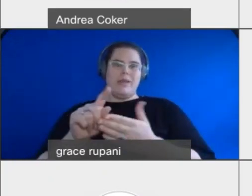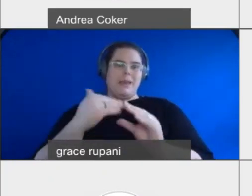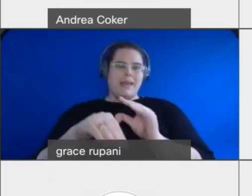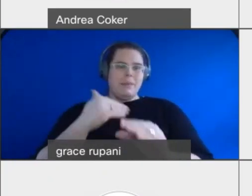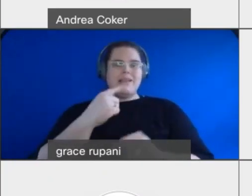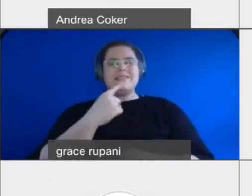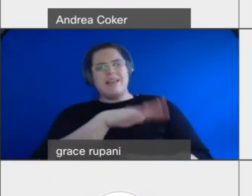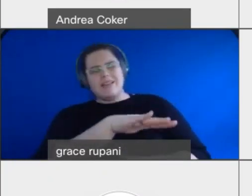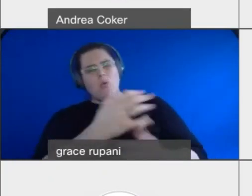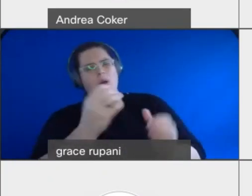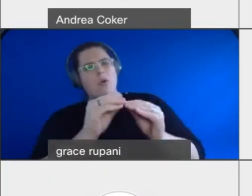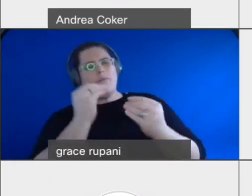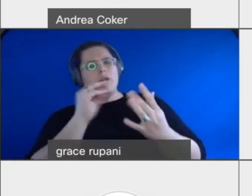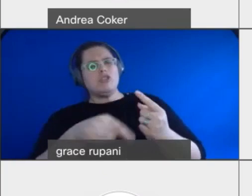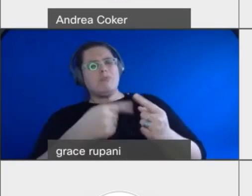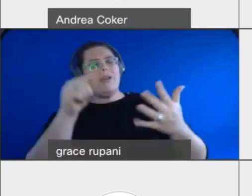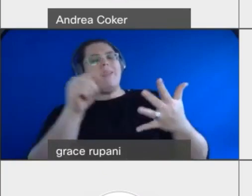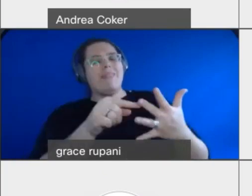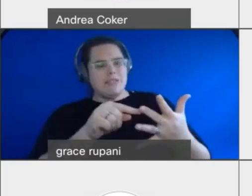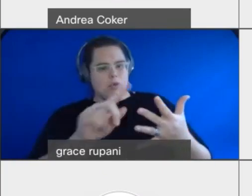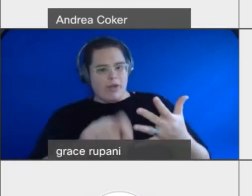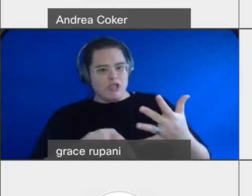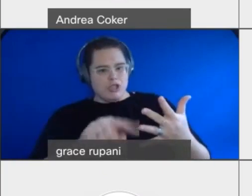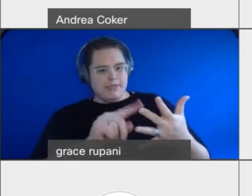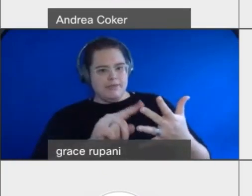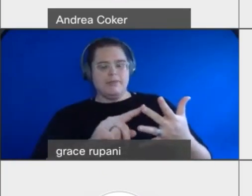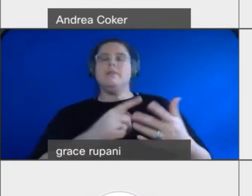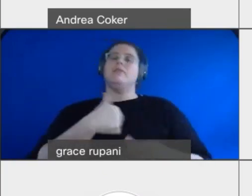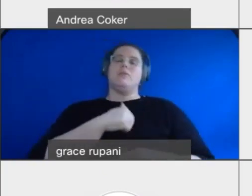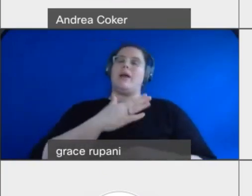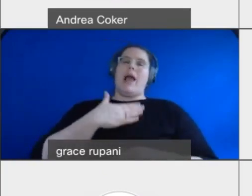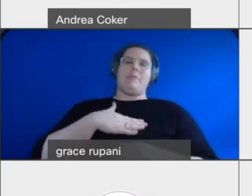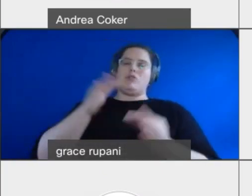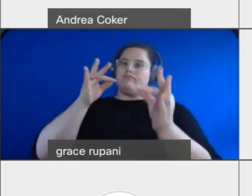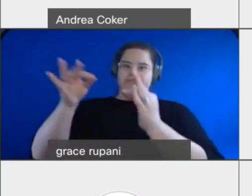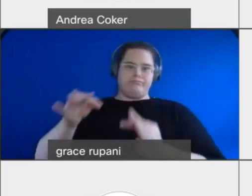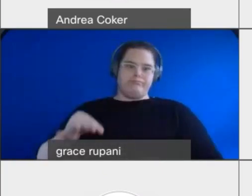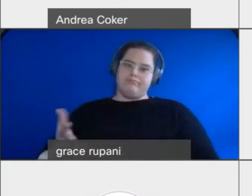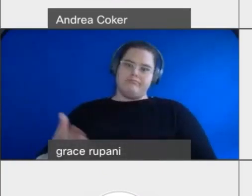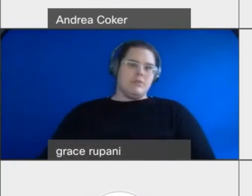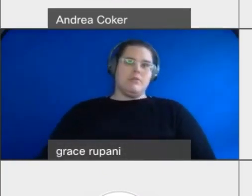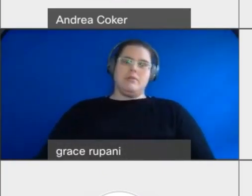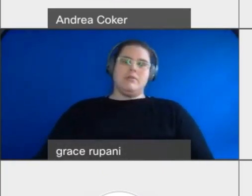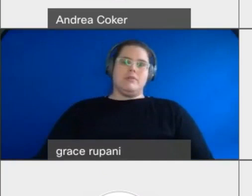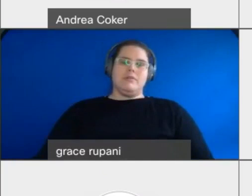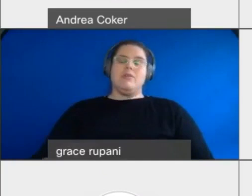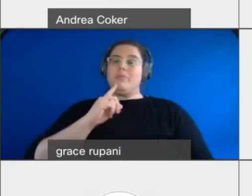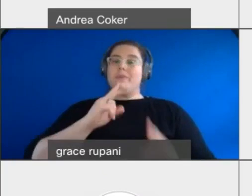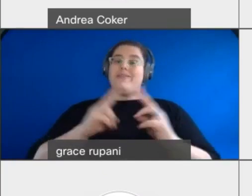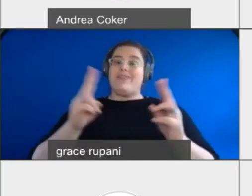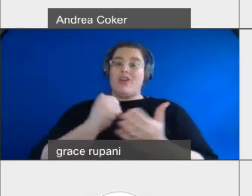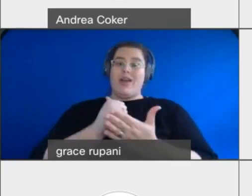question, and we'll be happy to give, more information then. It would actually be most helpful if you could tell us that by